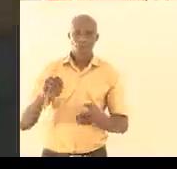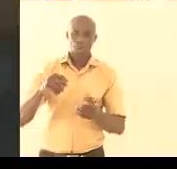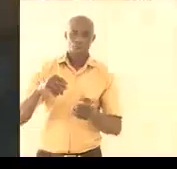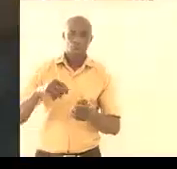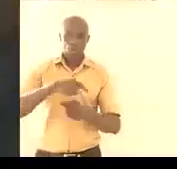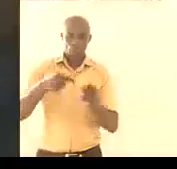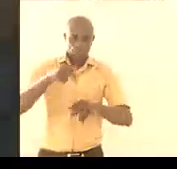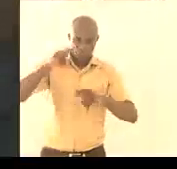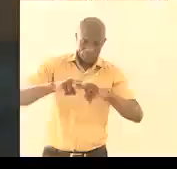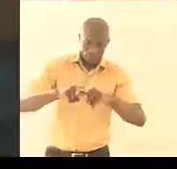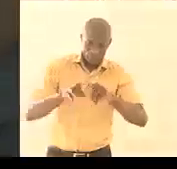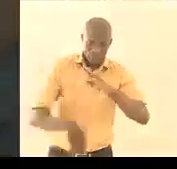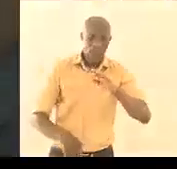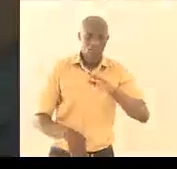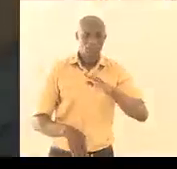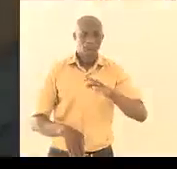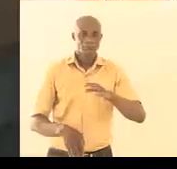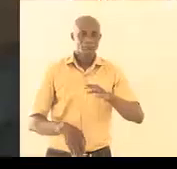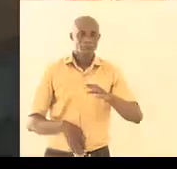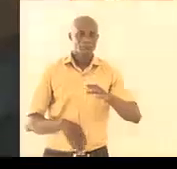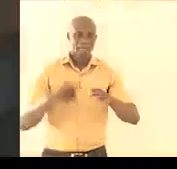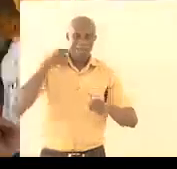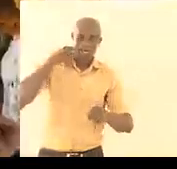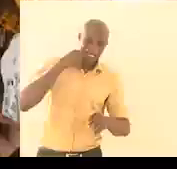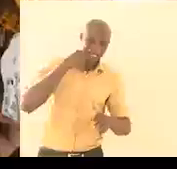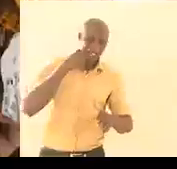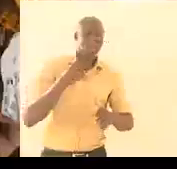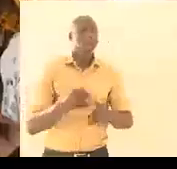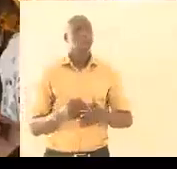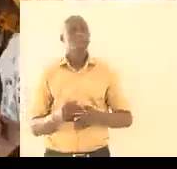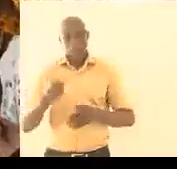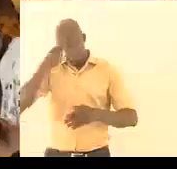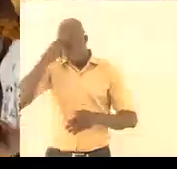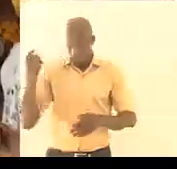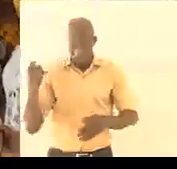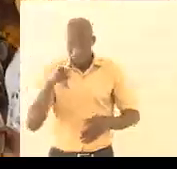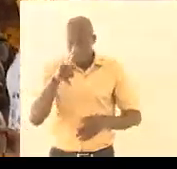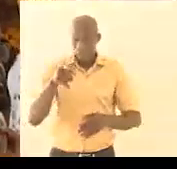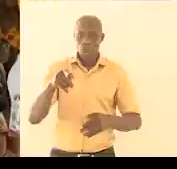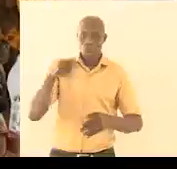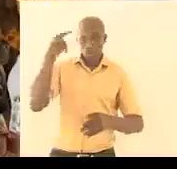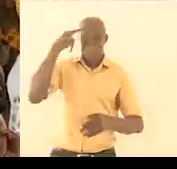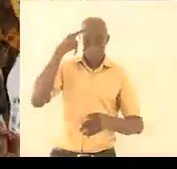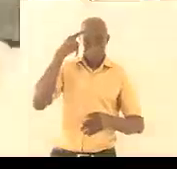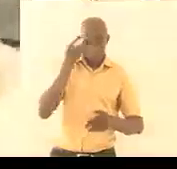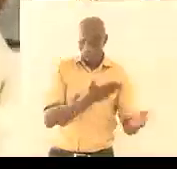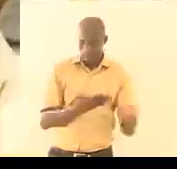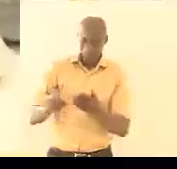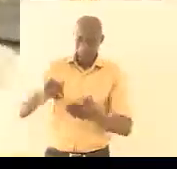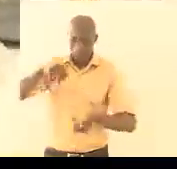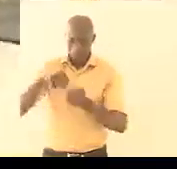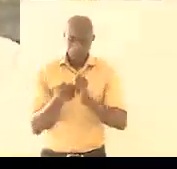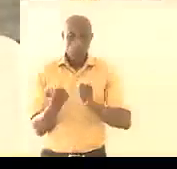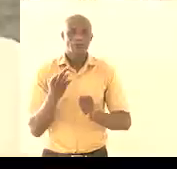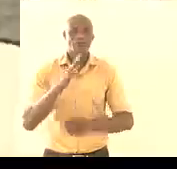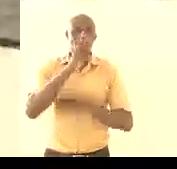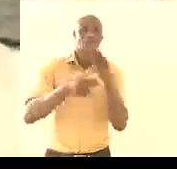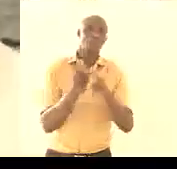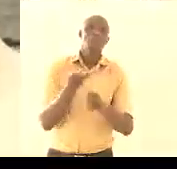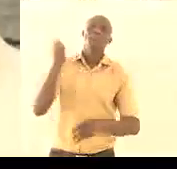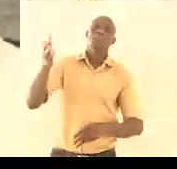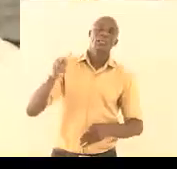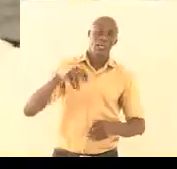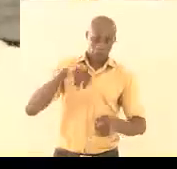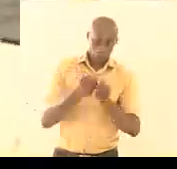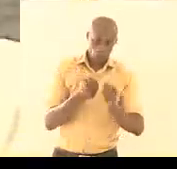So when you sit down and you are lamenting and you are bemoaning because you think you are carrying the problems of the world, your own are the most,